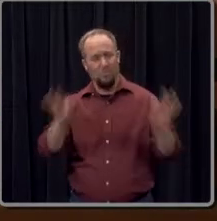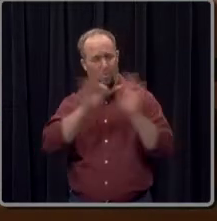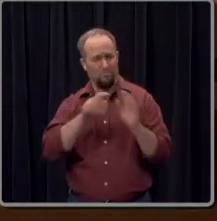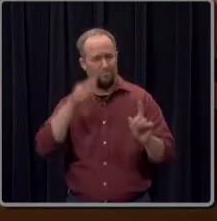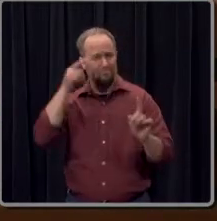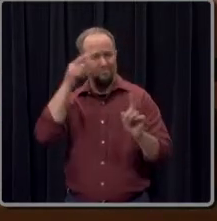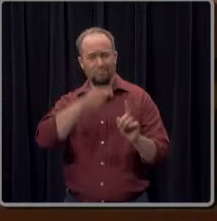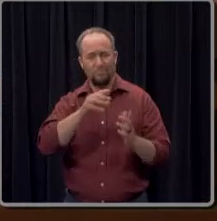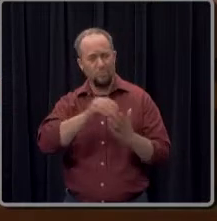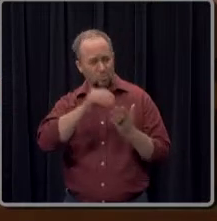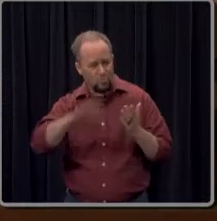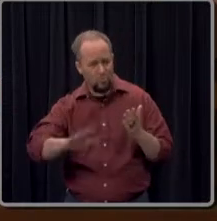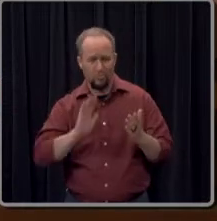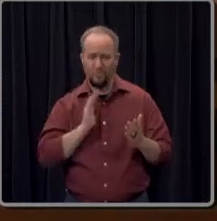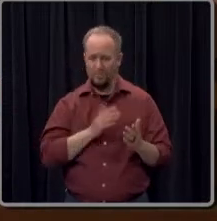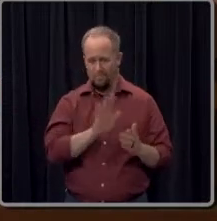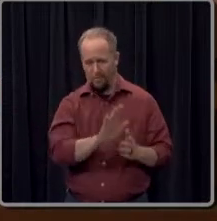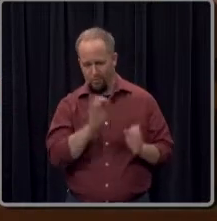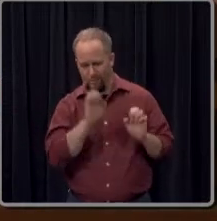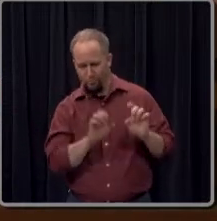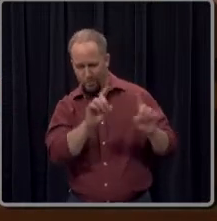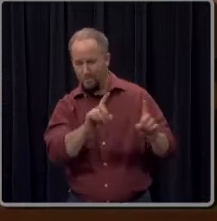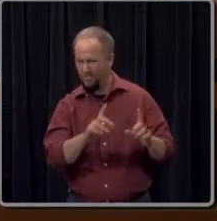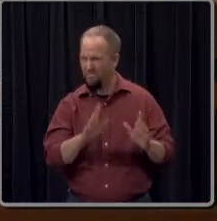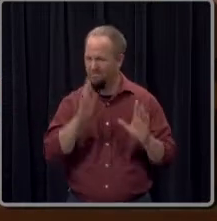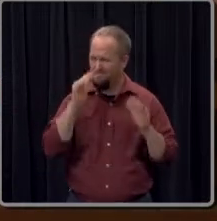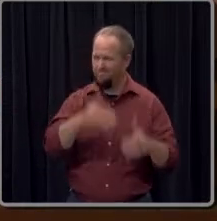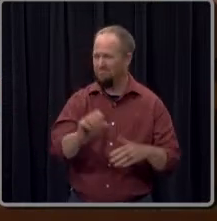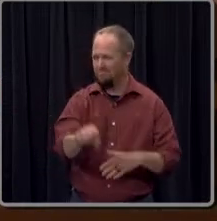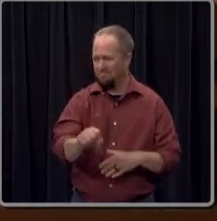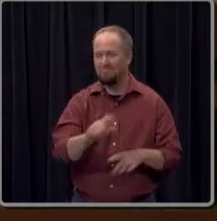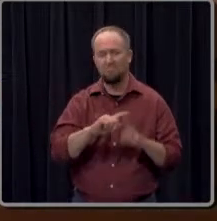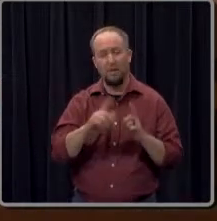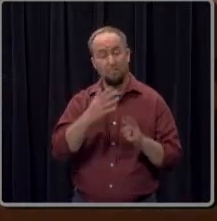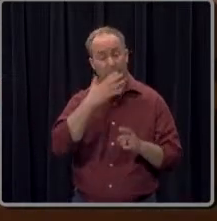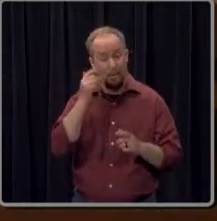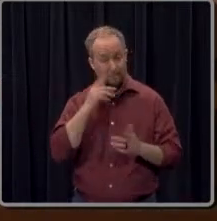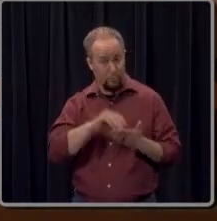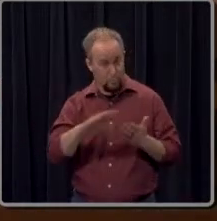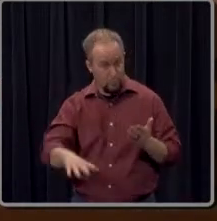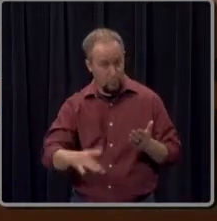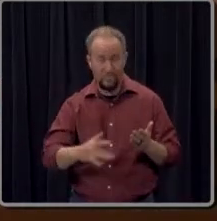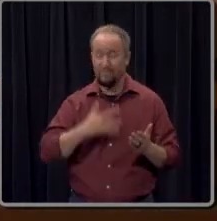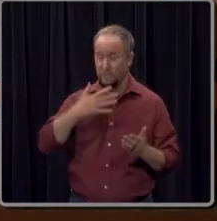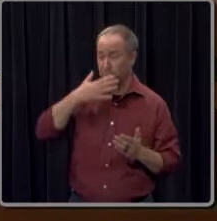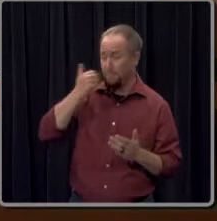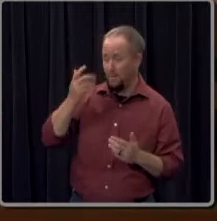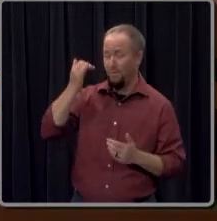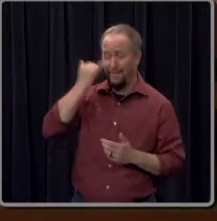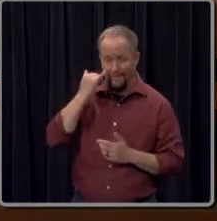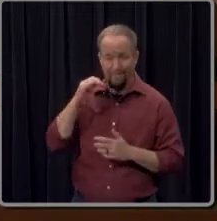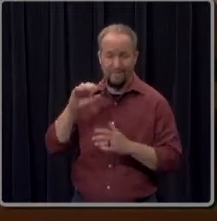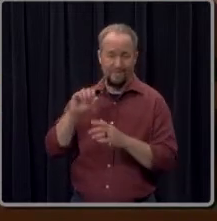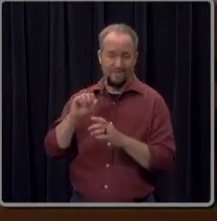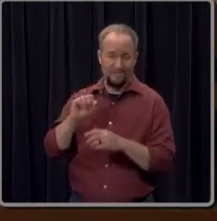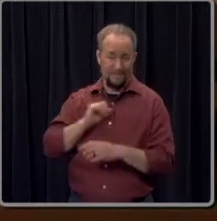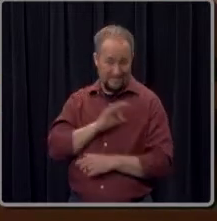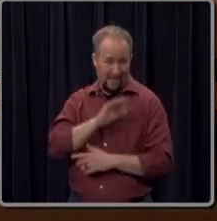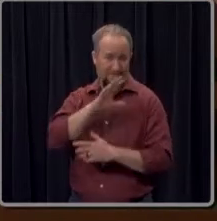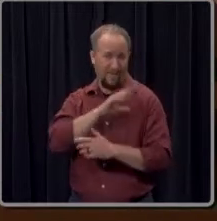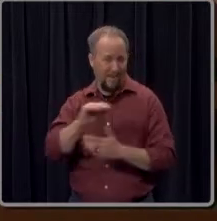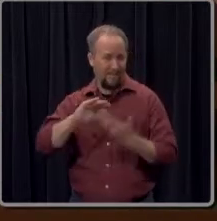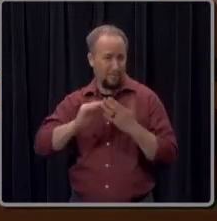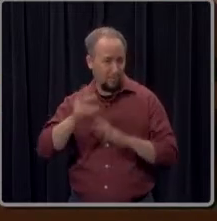that's going to continue to be our focus. The other thing, though, is what's best for our students feels a lot better if our staff and our communities behind it at the same